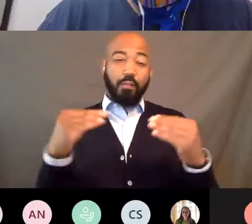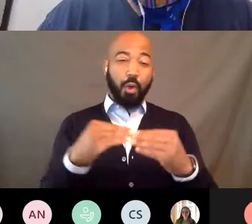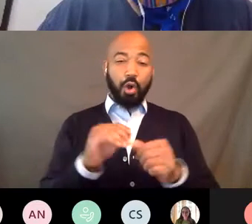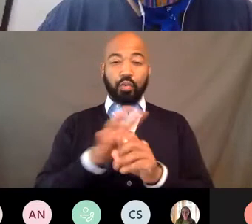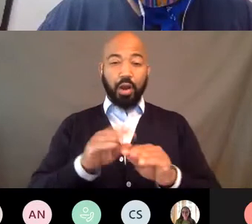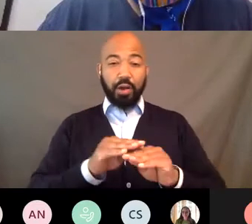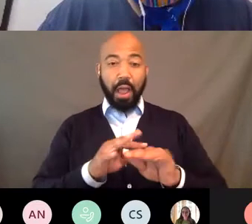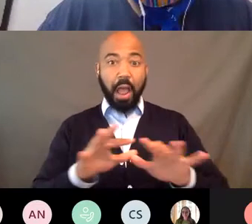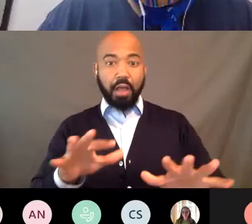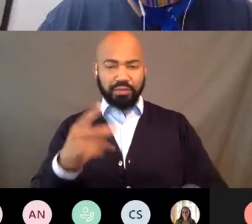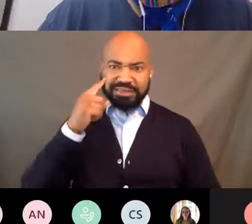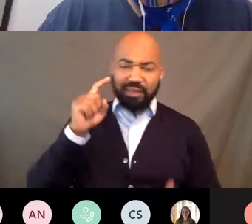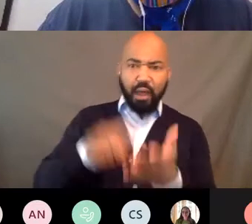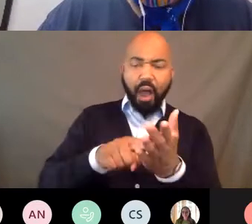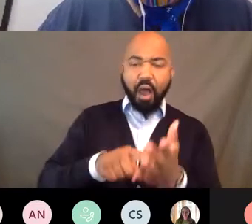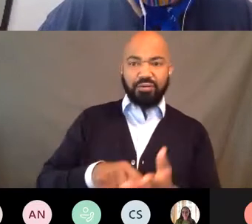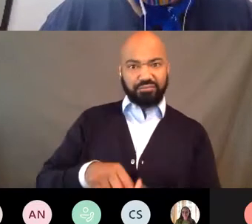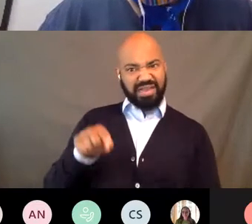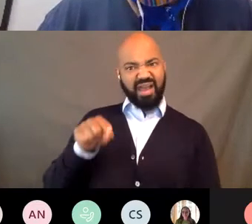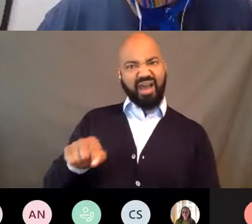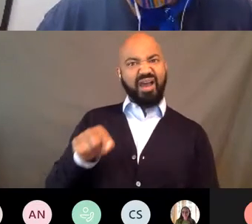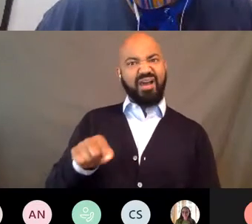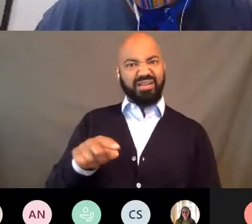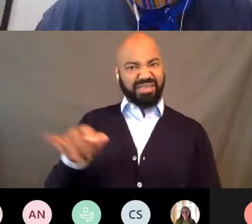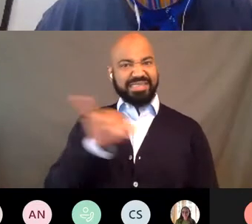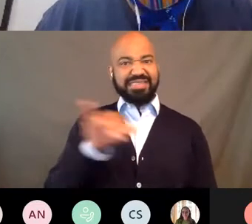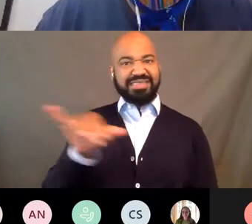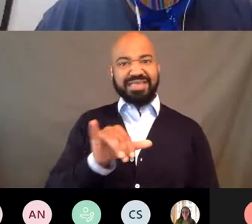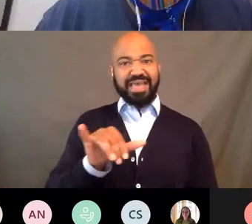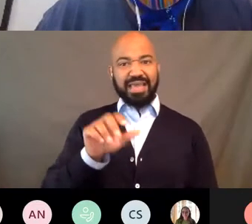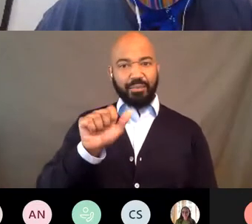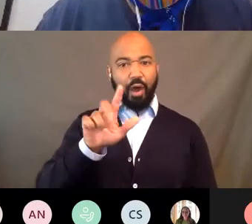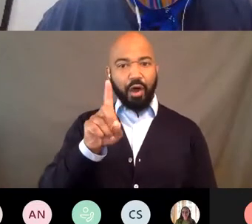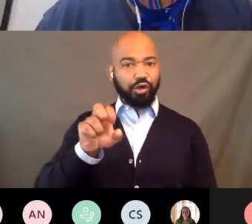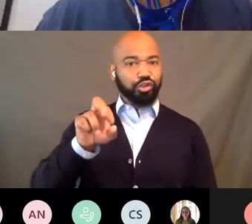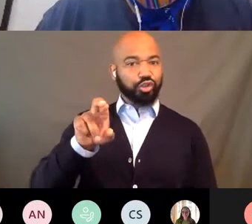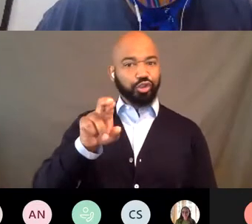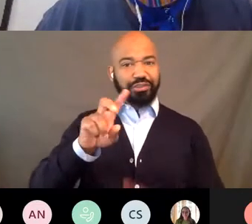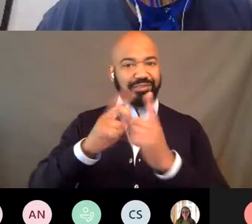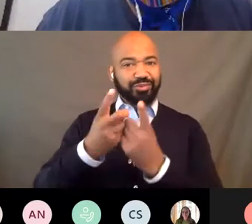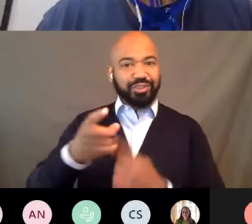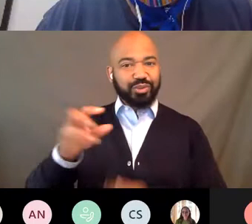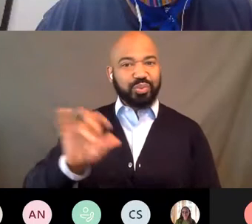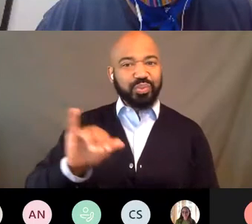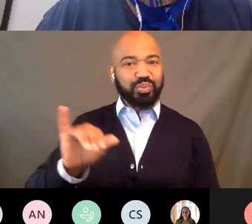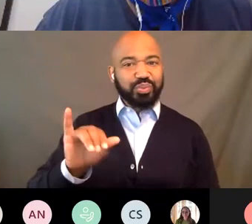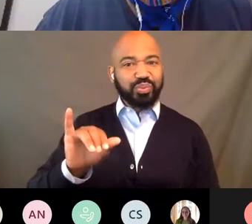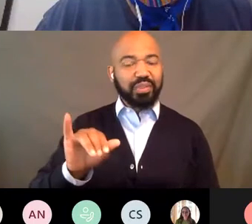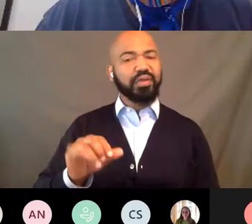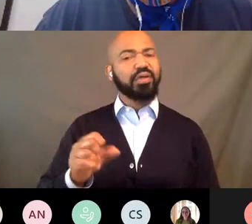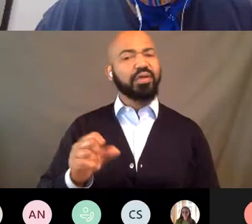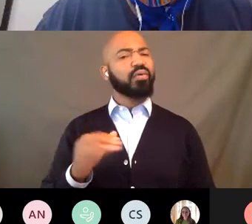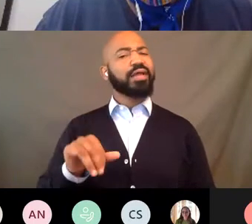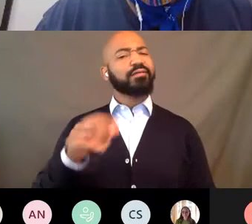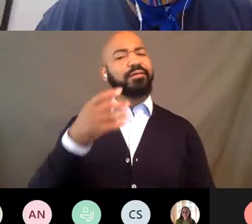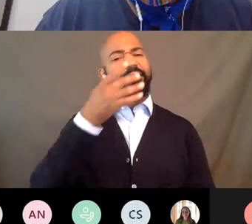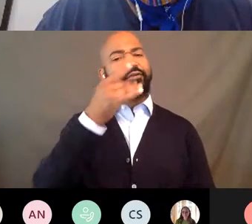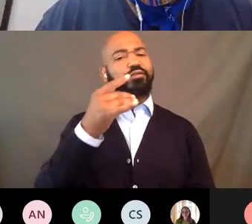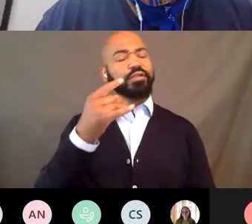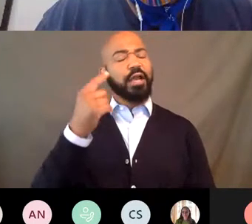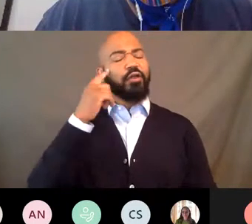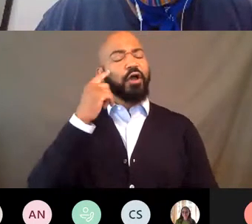had been located in these Alder districts as well. That's another, I guess, interesting like thought that I came across. I'm